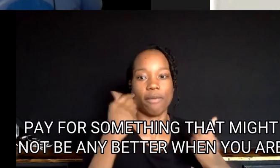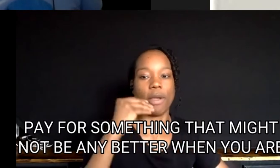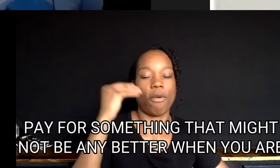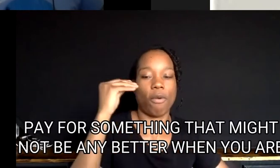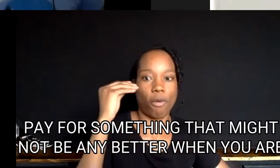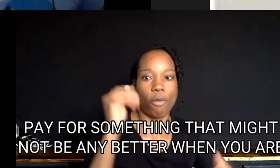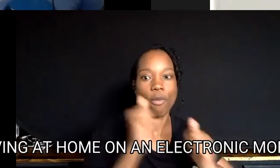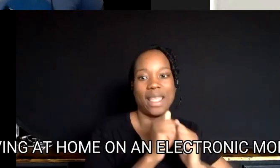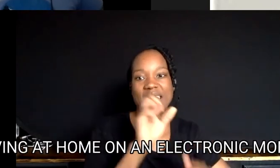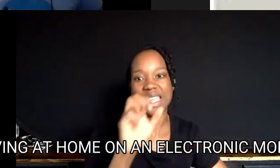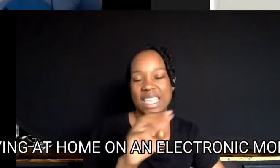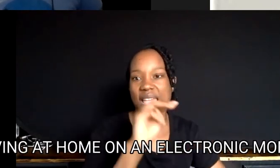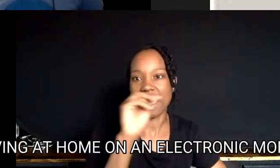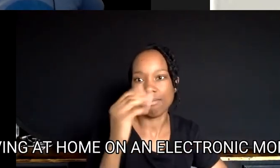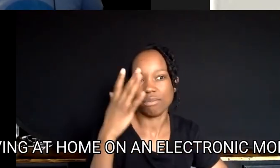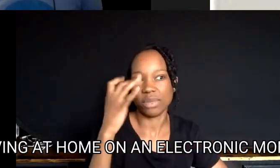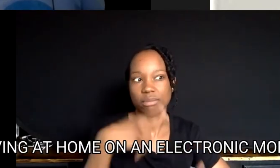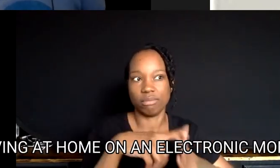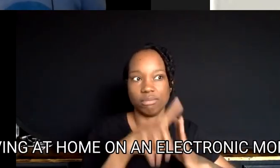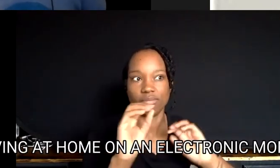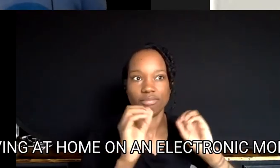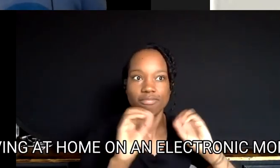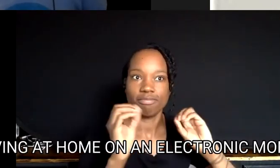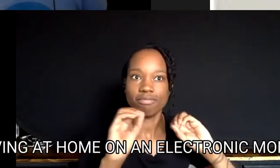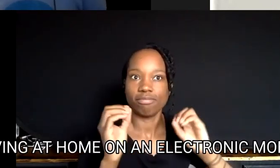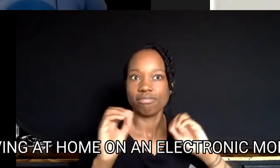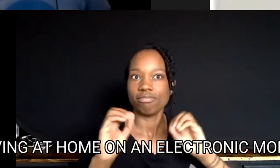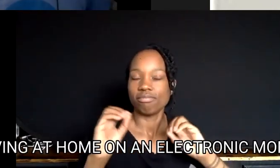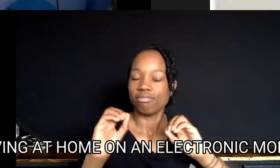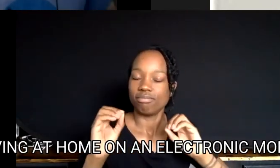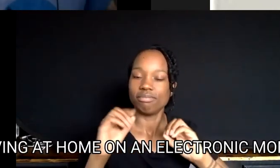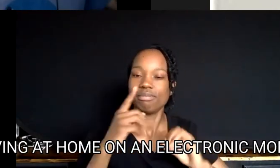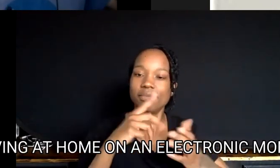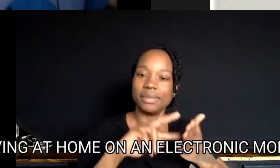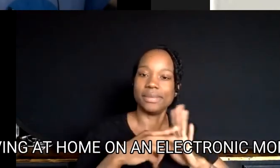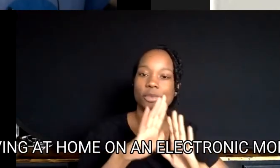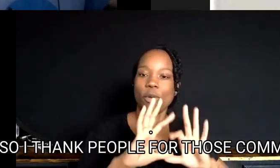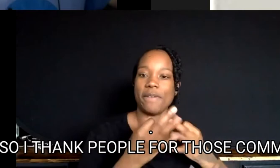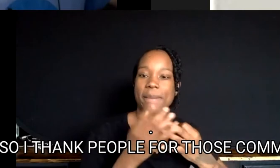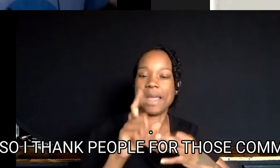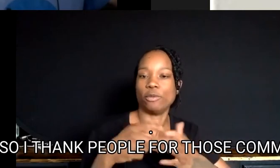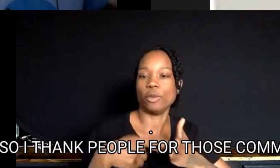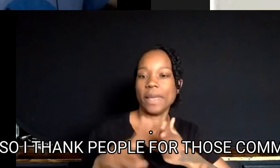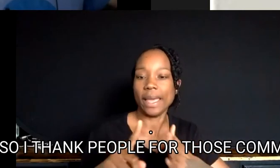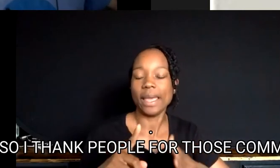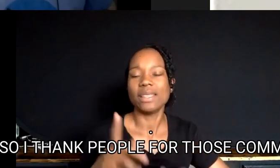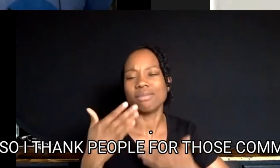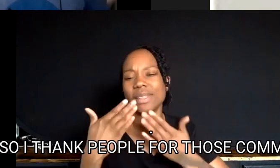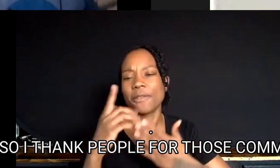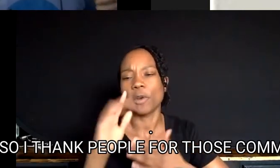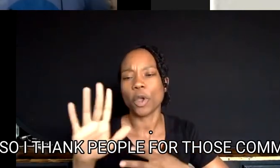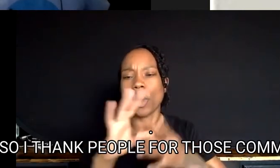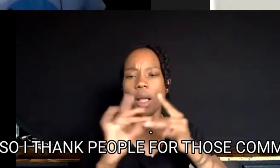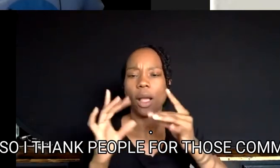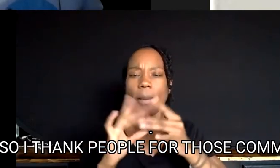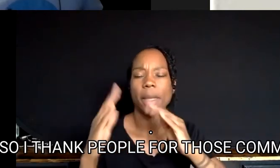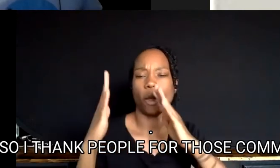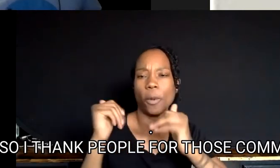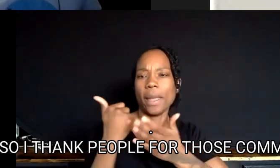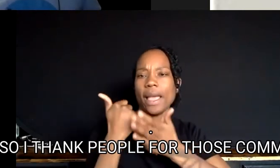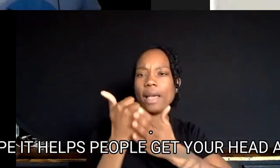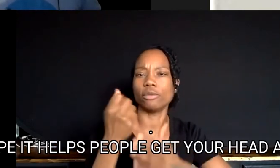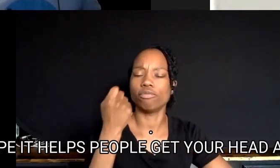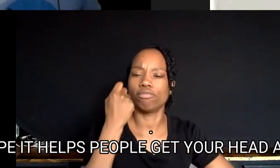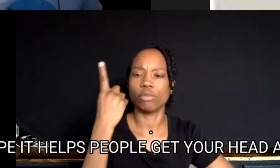So I thank people for those comments. I hope it helps people get your head around what it means to be on